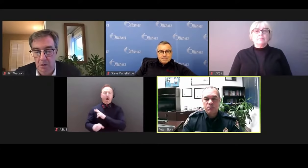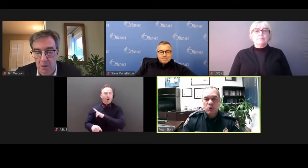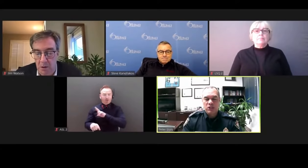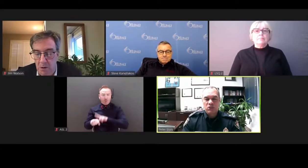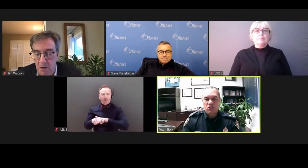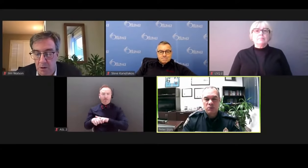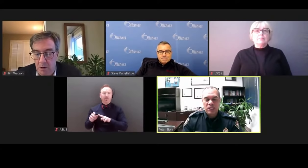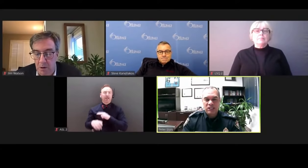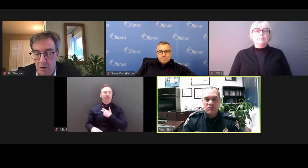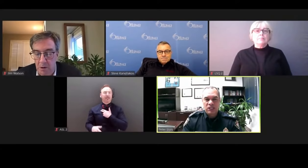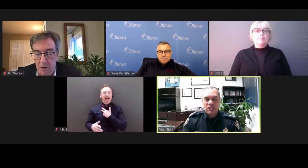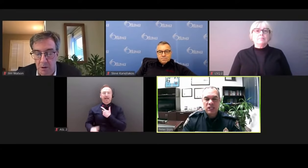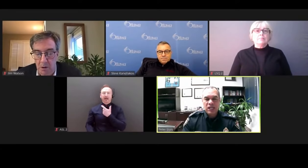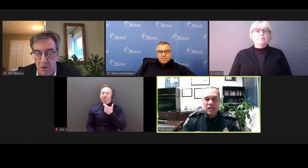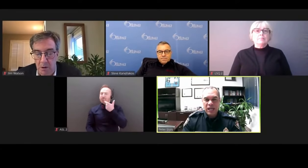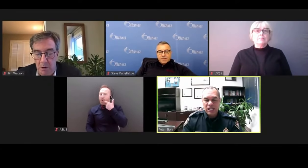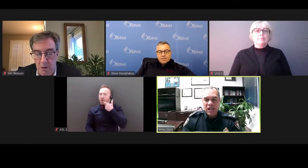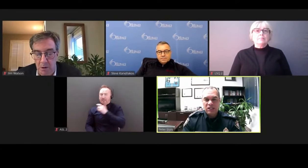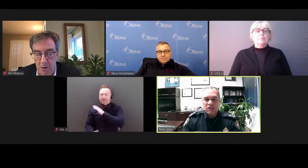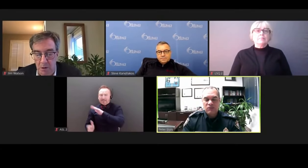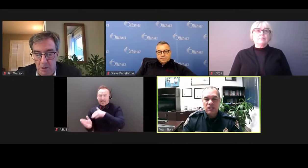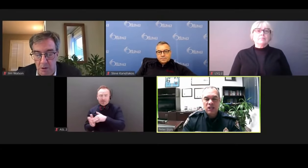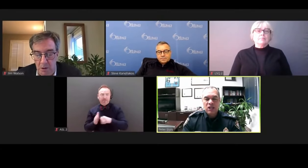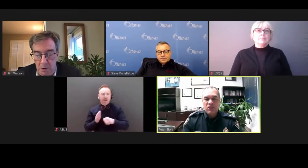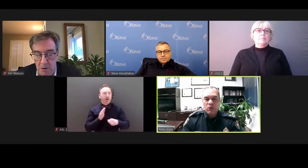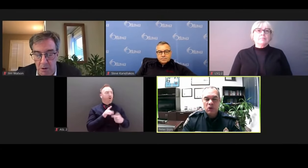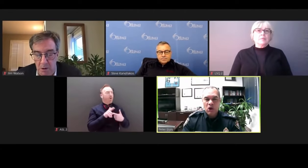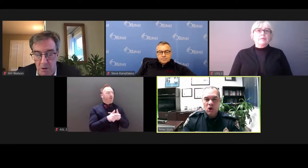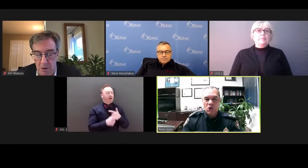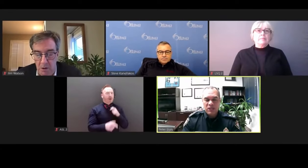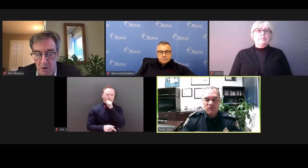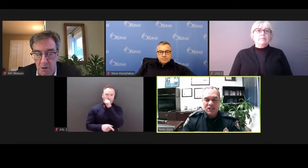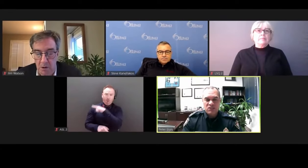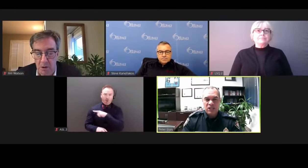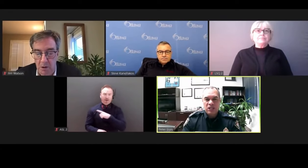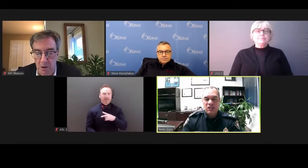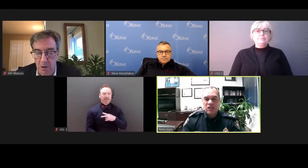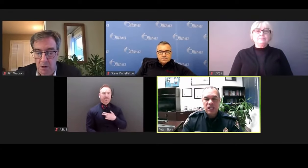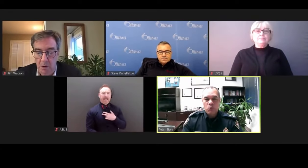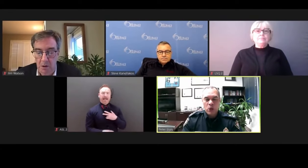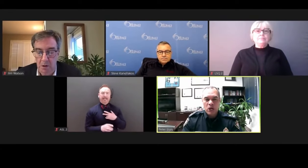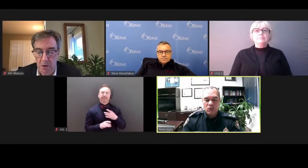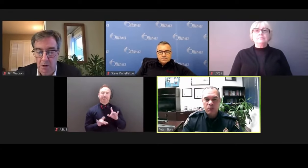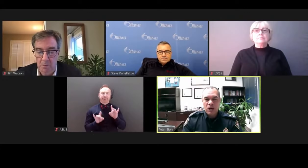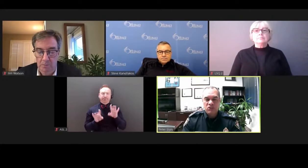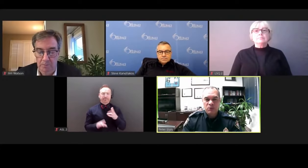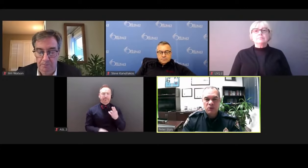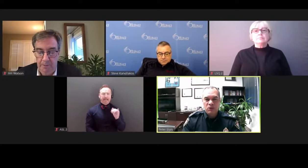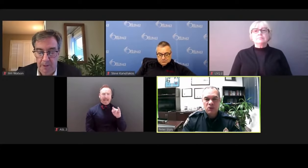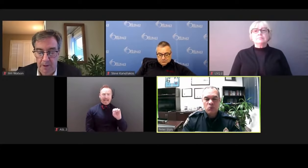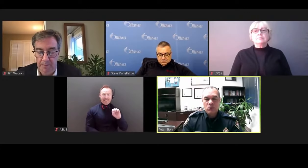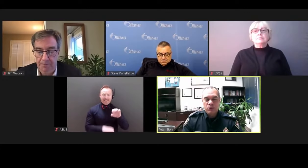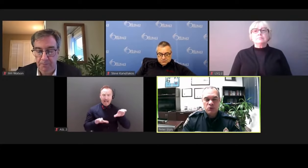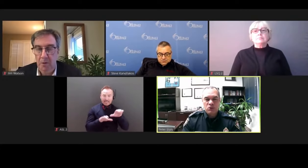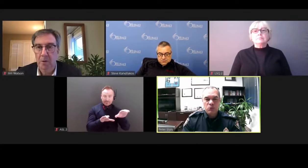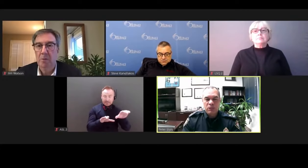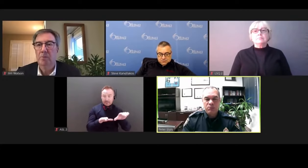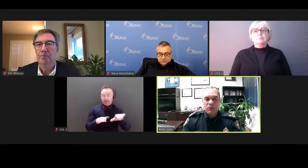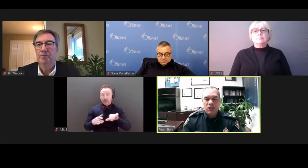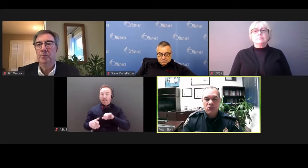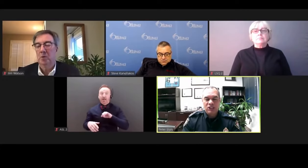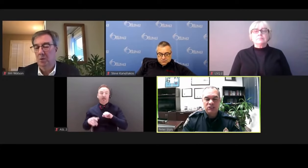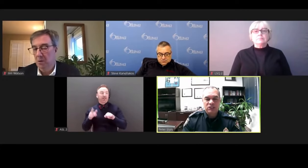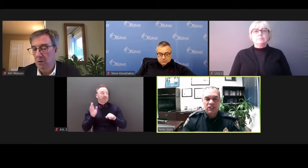to report criminal activity, hate activity. They will all be investigated, and wherever possible, we will pursue